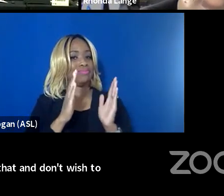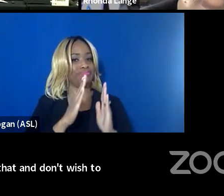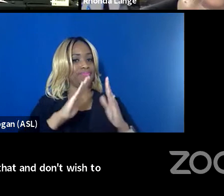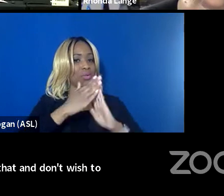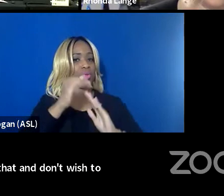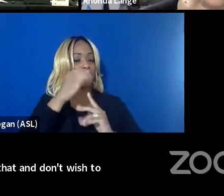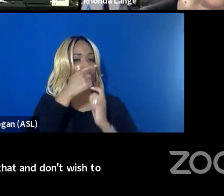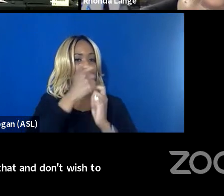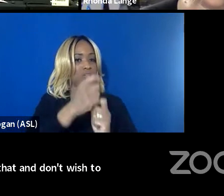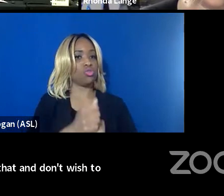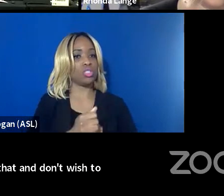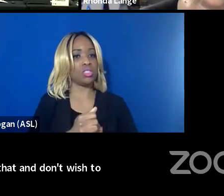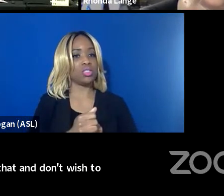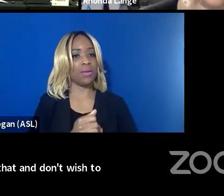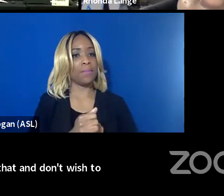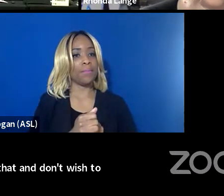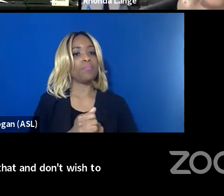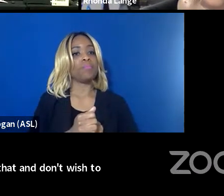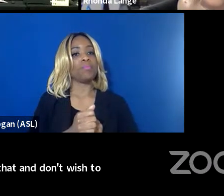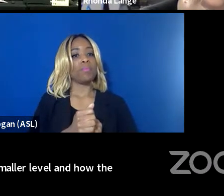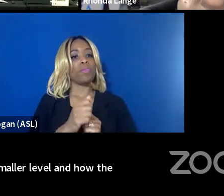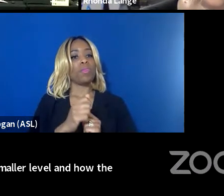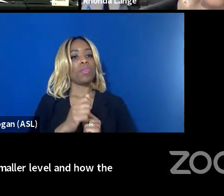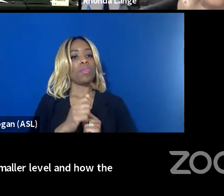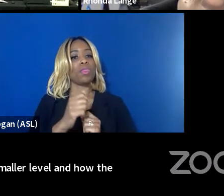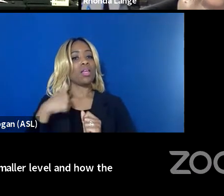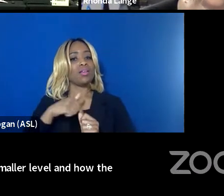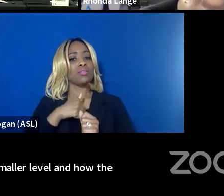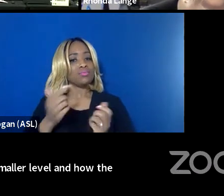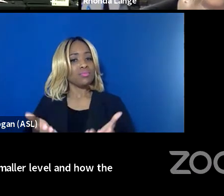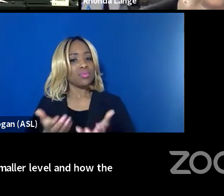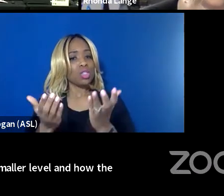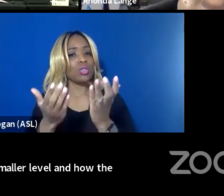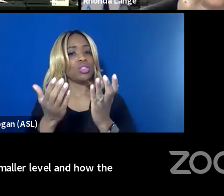communities of interest are determined, and would just encourage you to look at